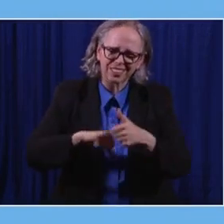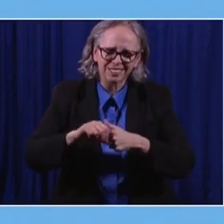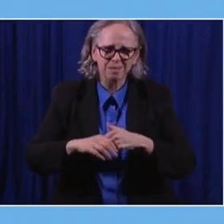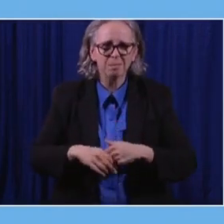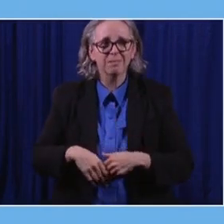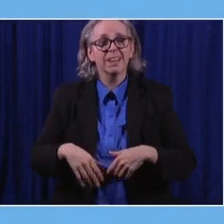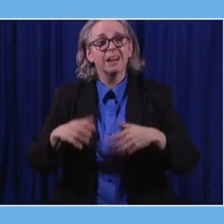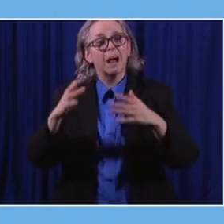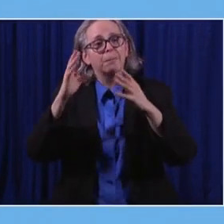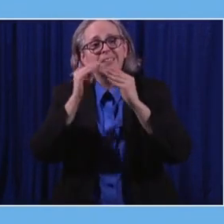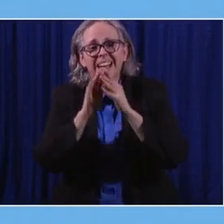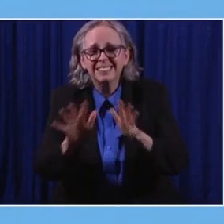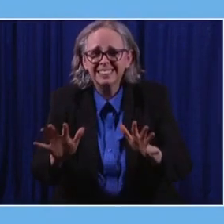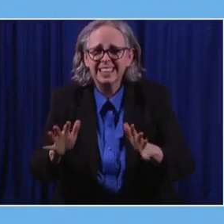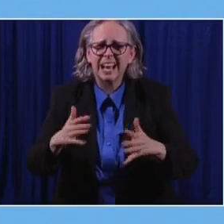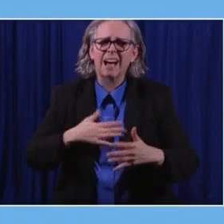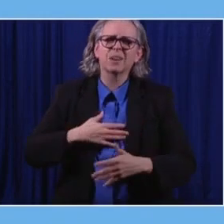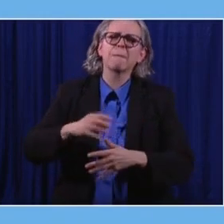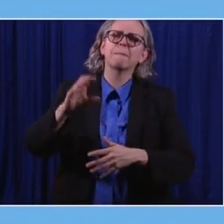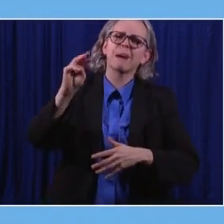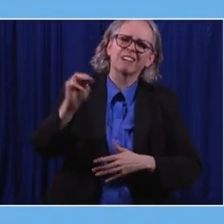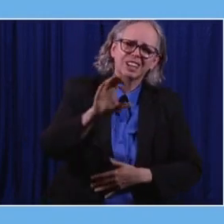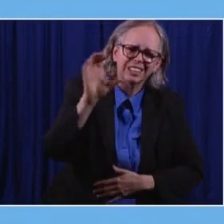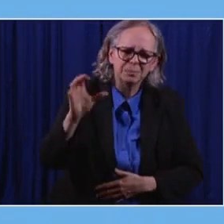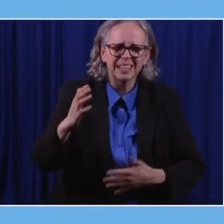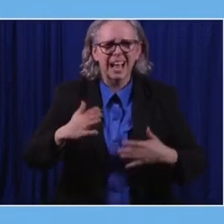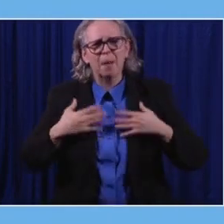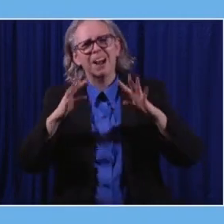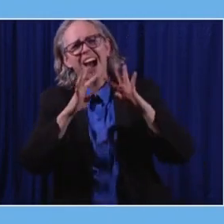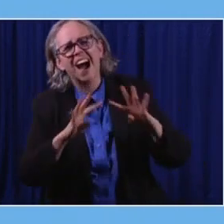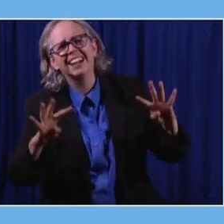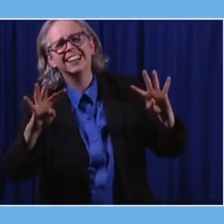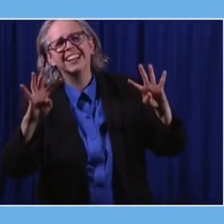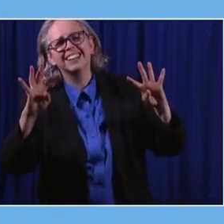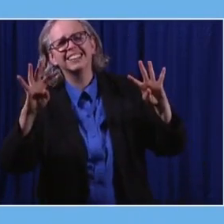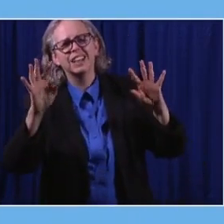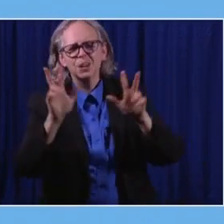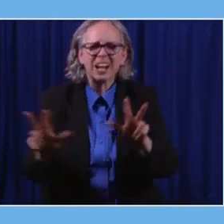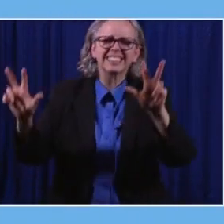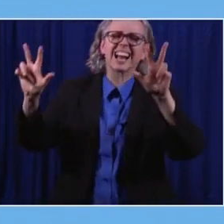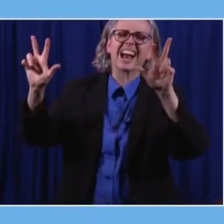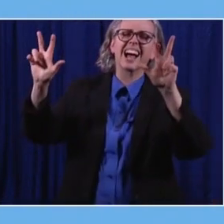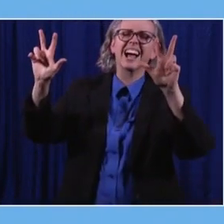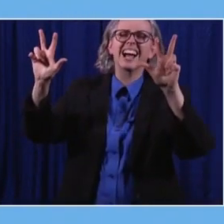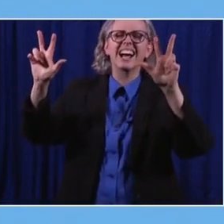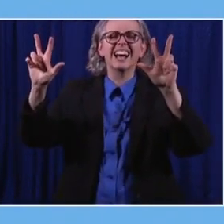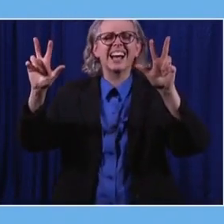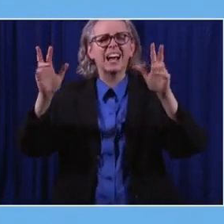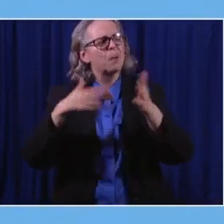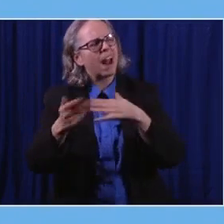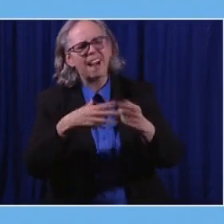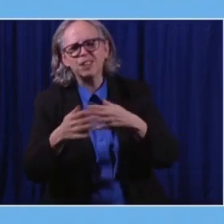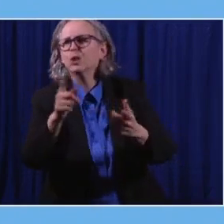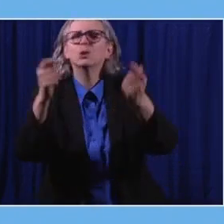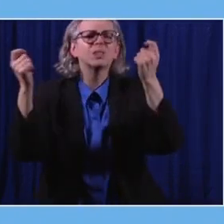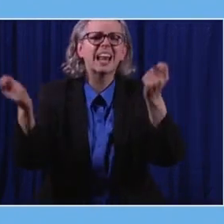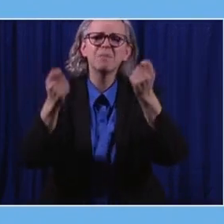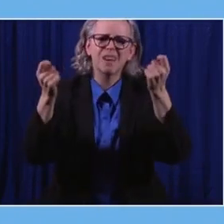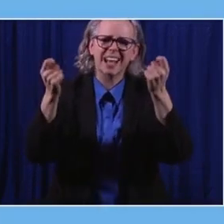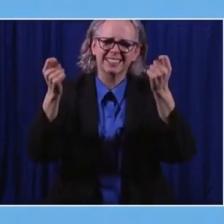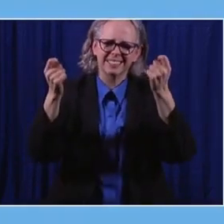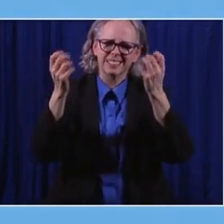a Merry Christmas, Happy Hanukkah, Kwanzaa, however you celebrate the beauty of